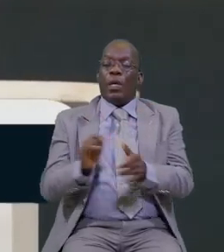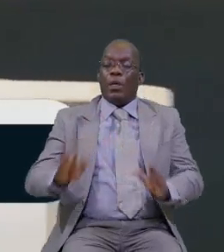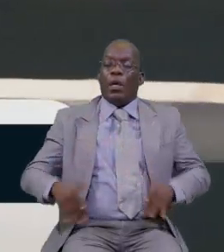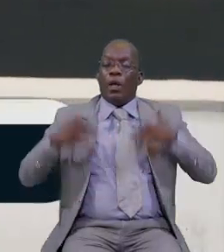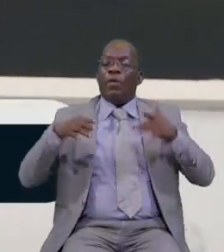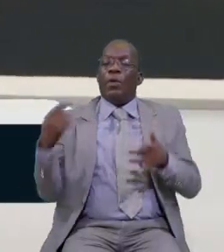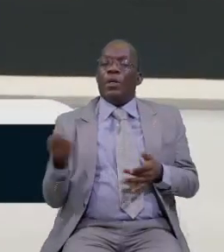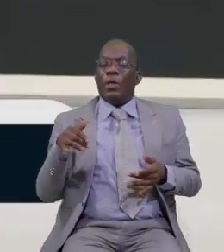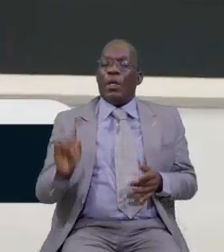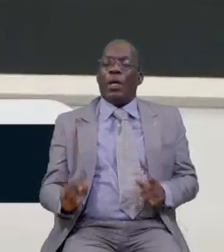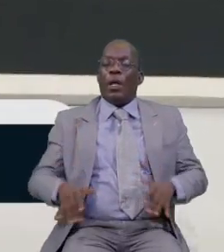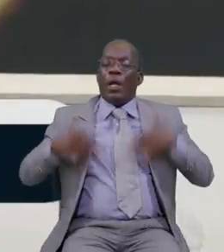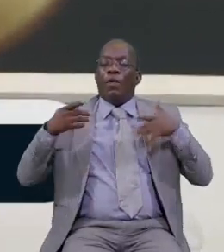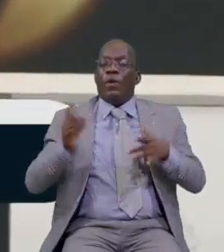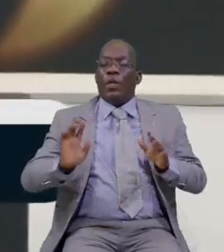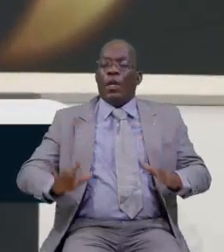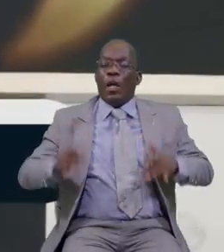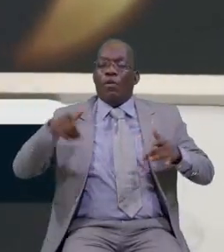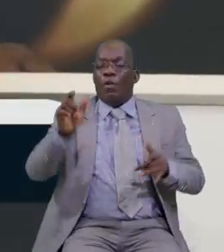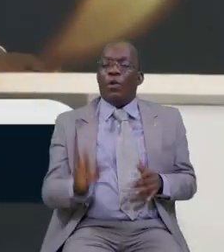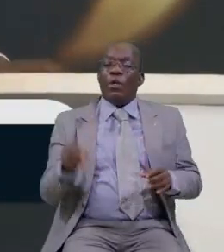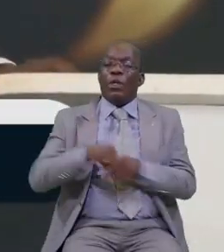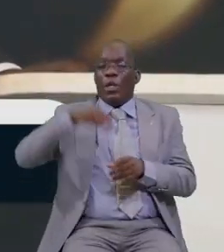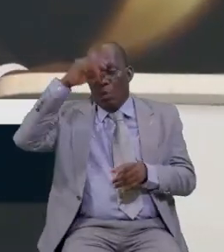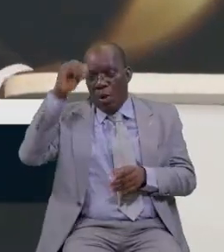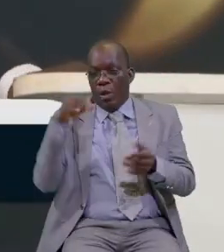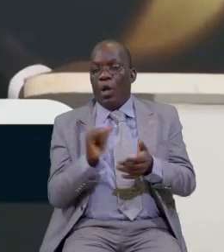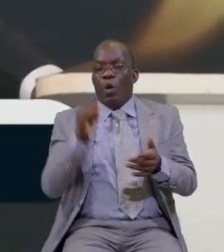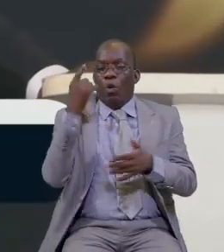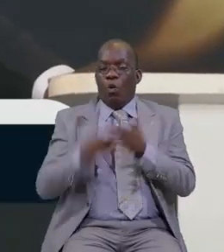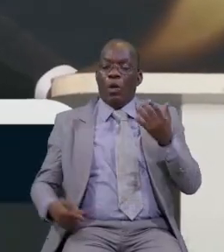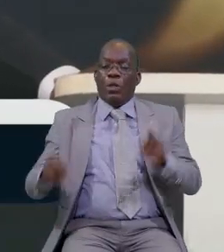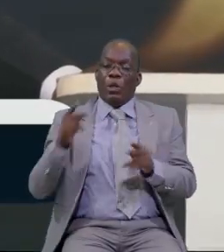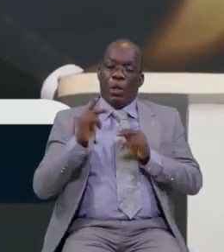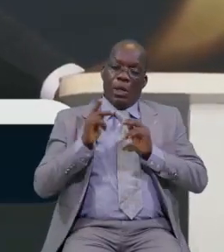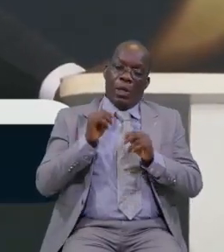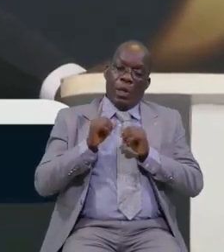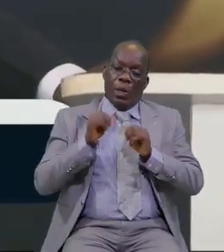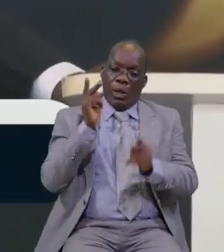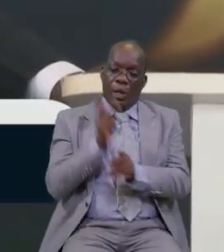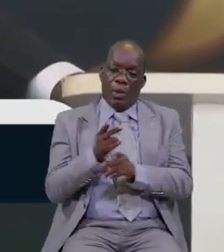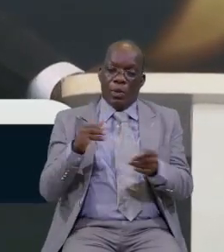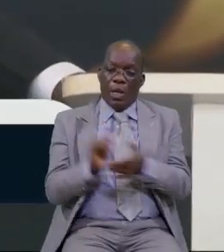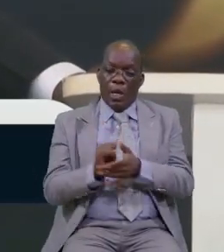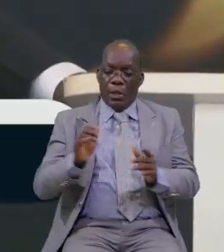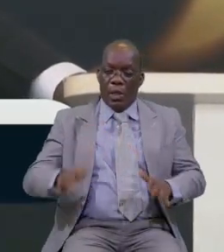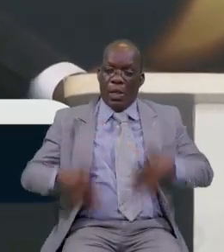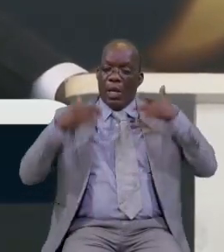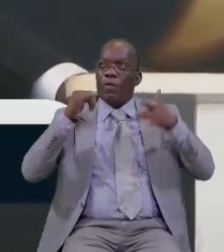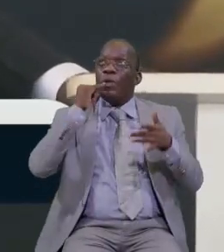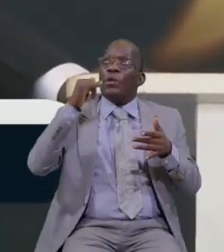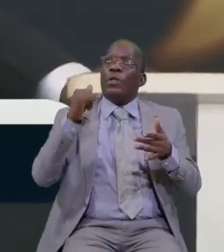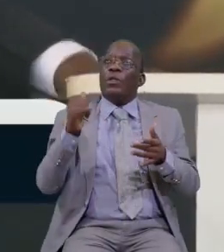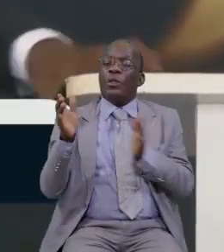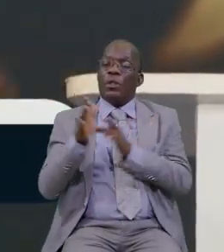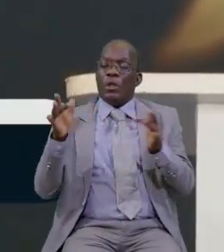man. What maintains that life is Jesus, the bread of